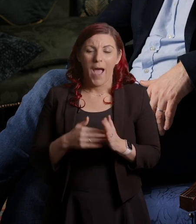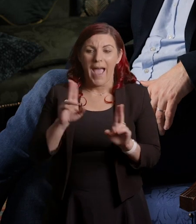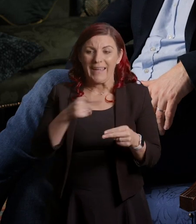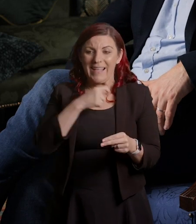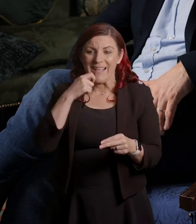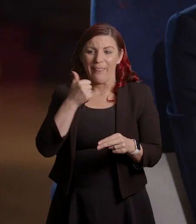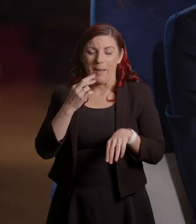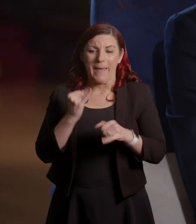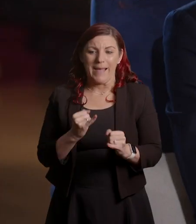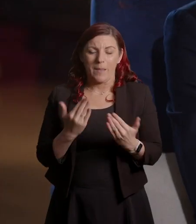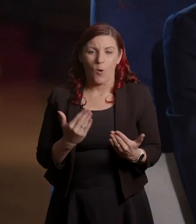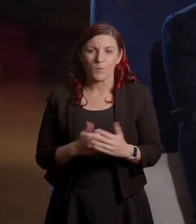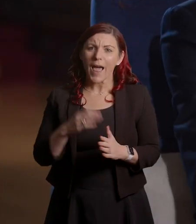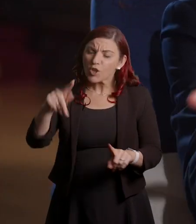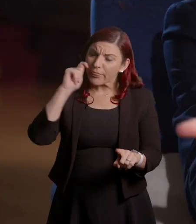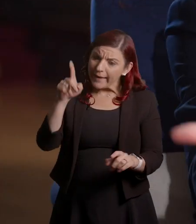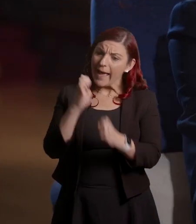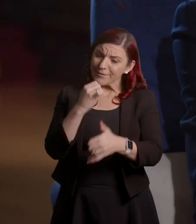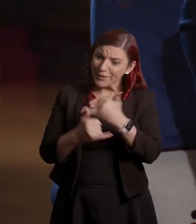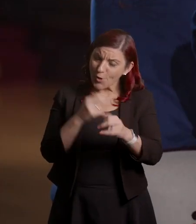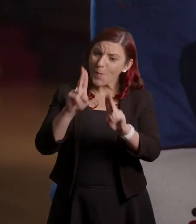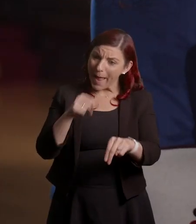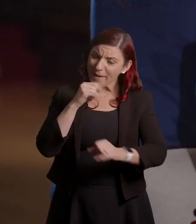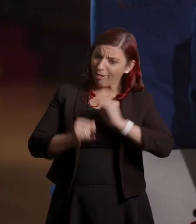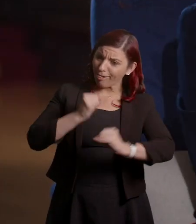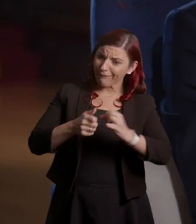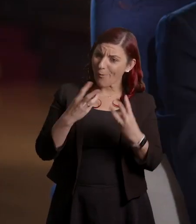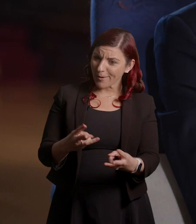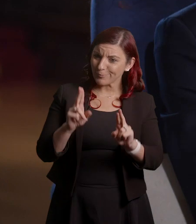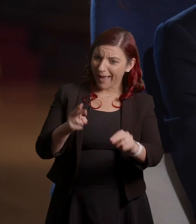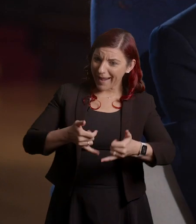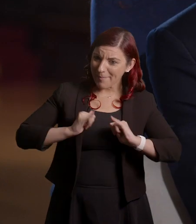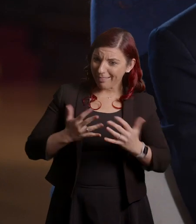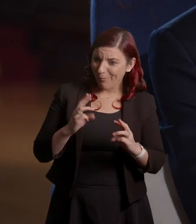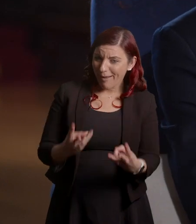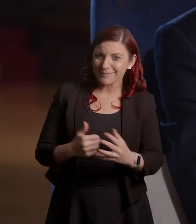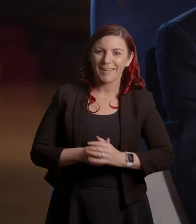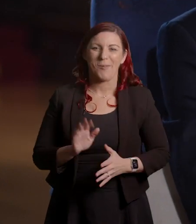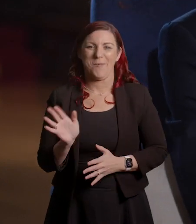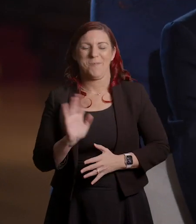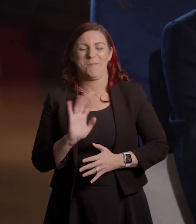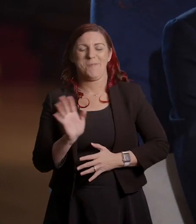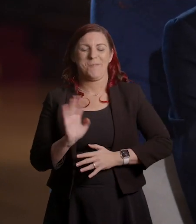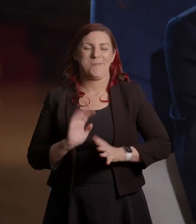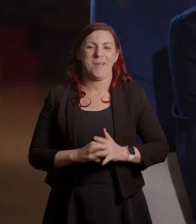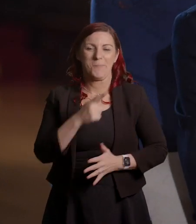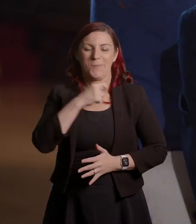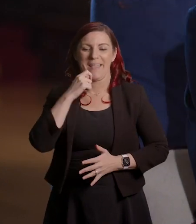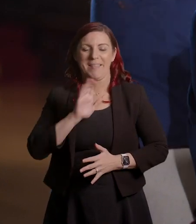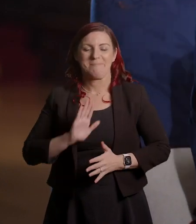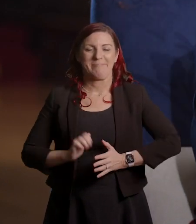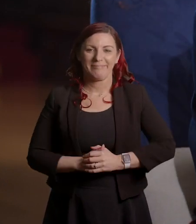else. I'm just saying it's the end of the year now. You can be critical if you want to be. It's only a few weeks away to the next Say year. what you really think.